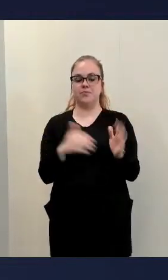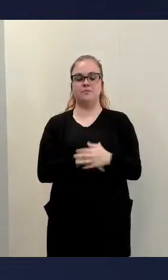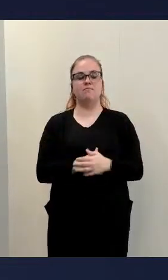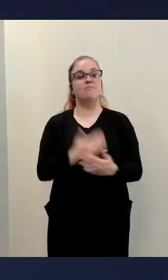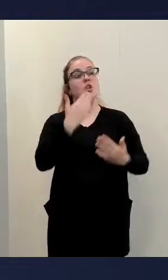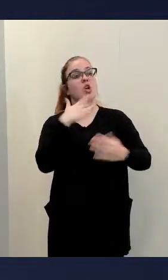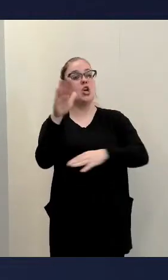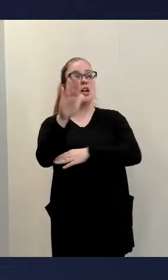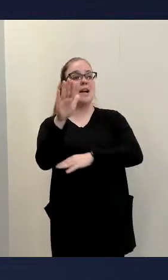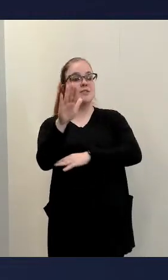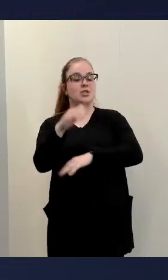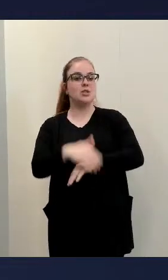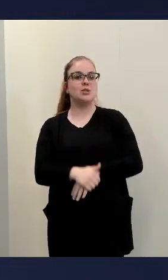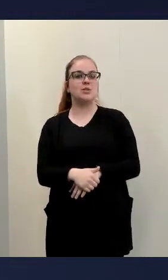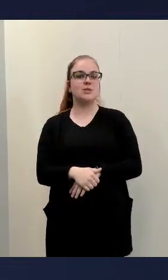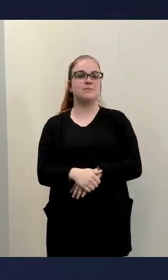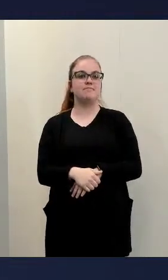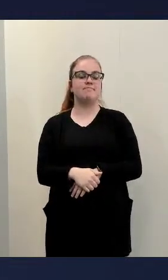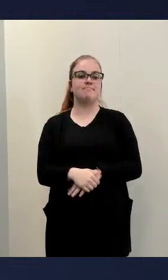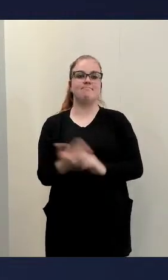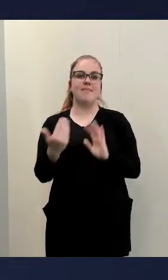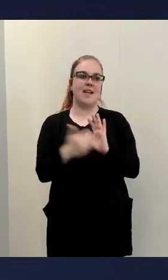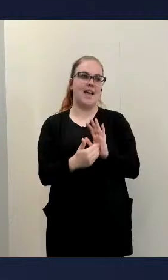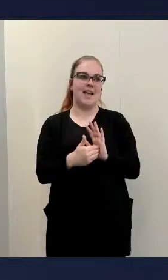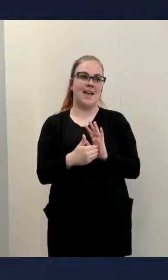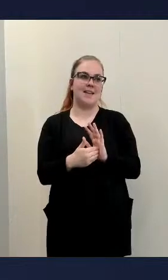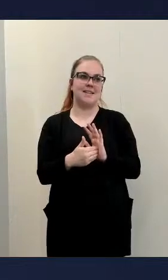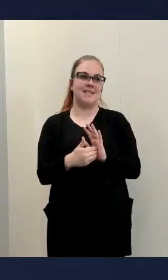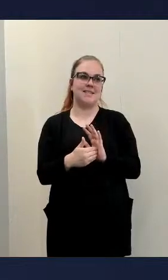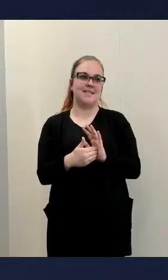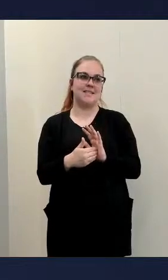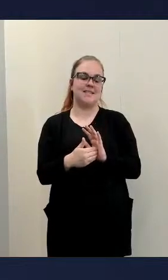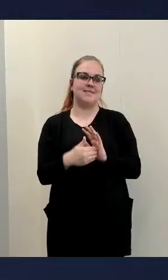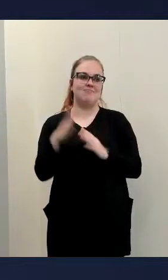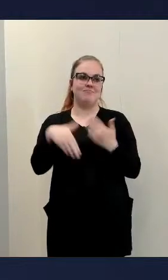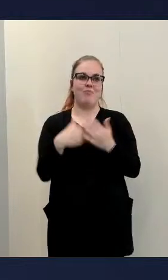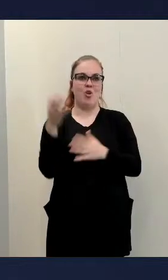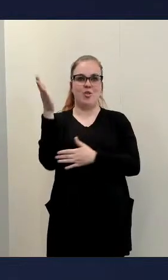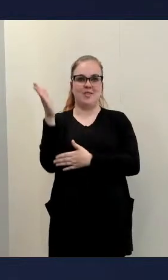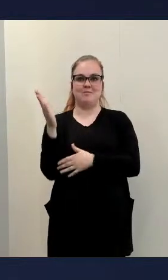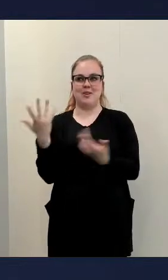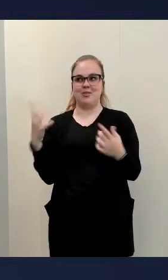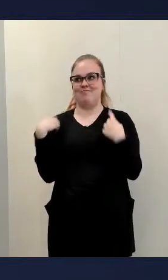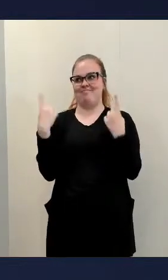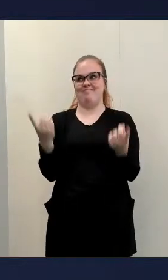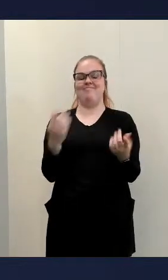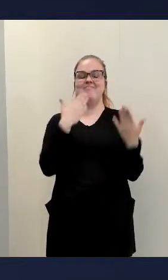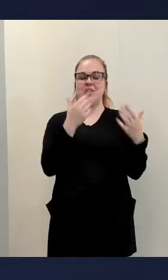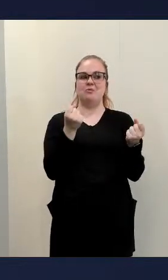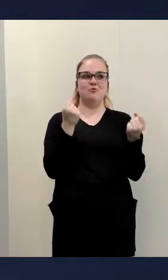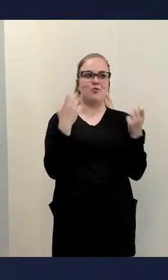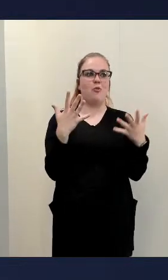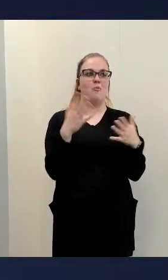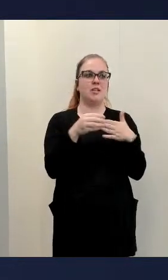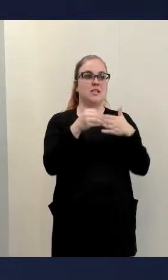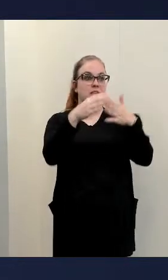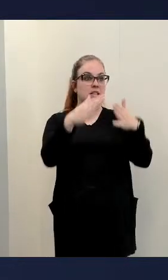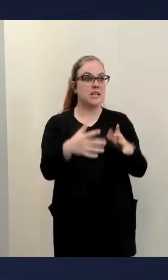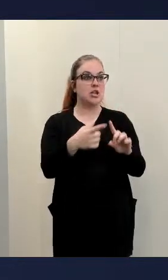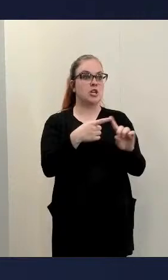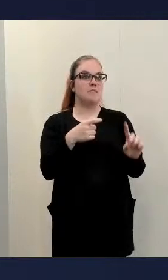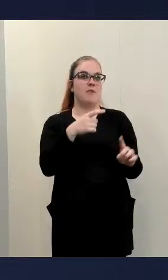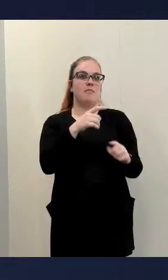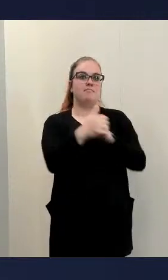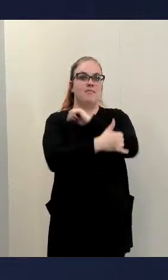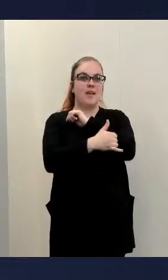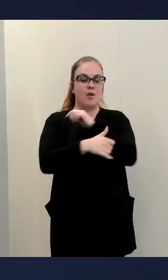Good afternoon, and let me again just echo the sentiments of all the speakers. Just thank you so much for the leadership of the county executive,